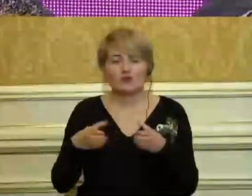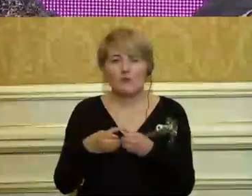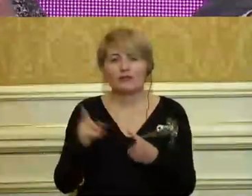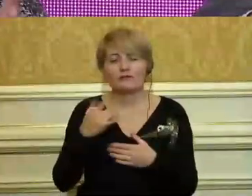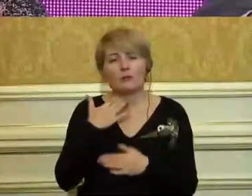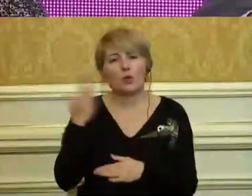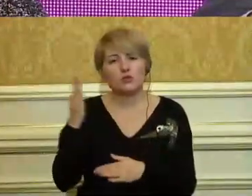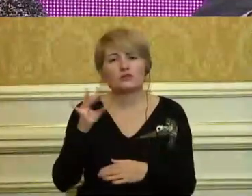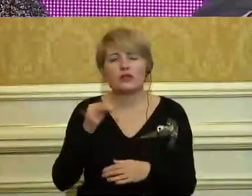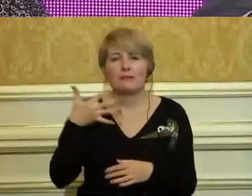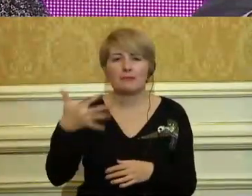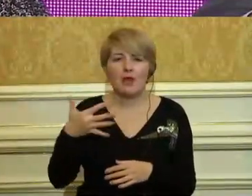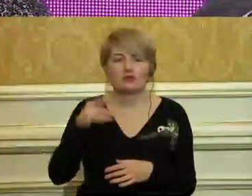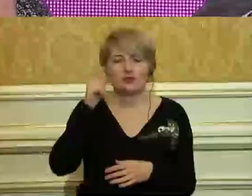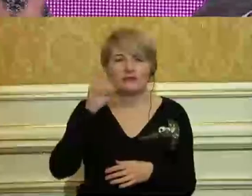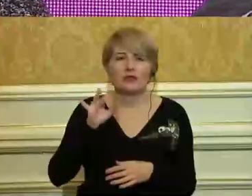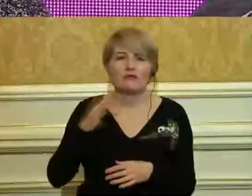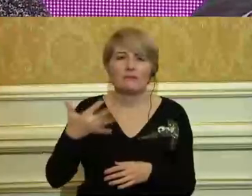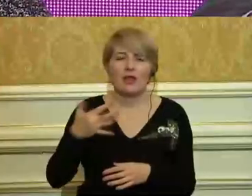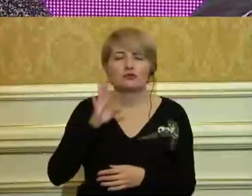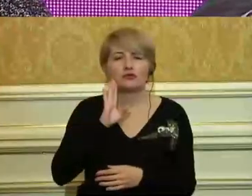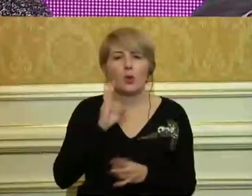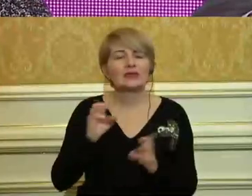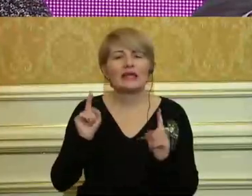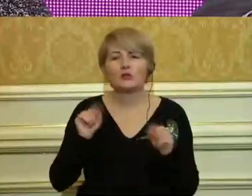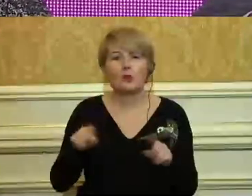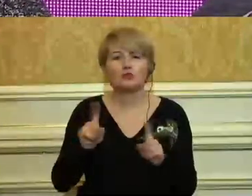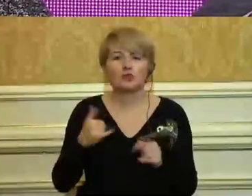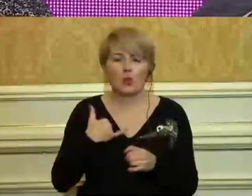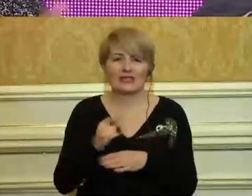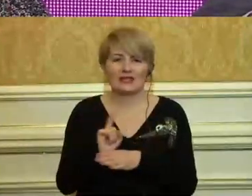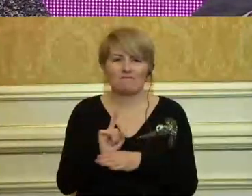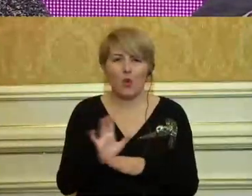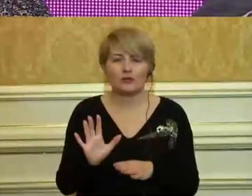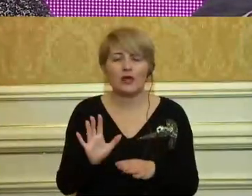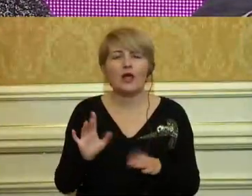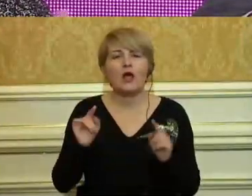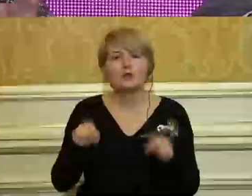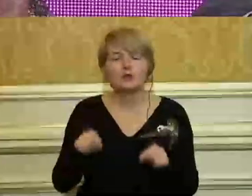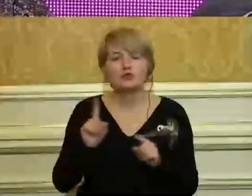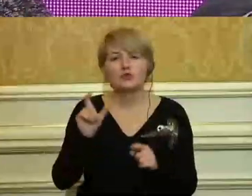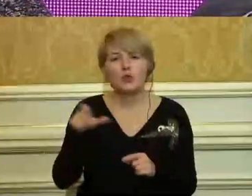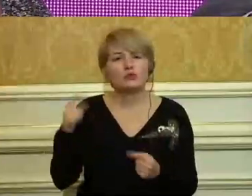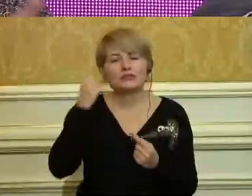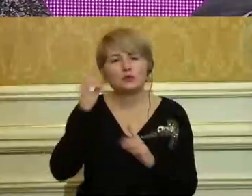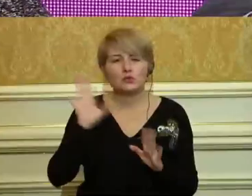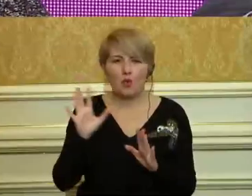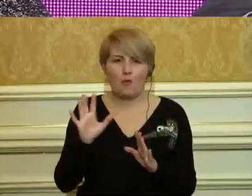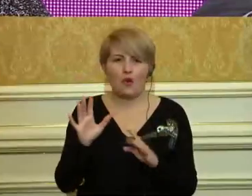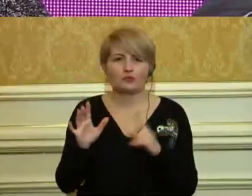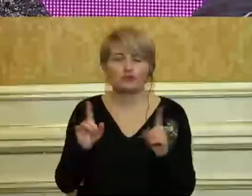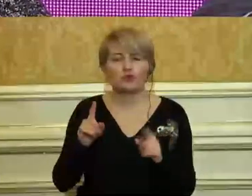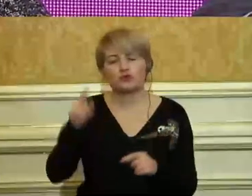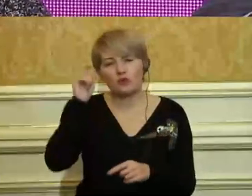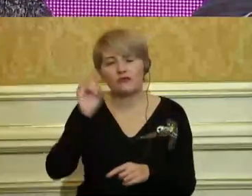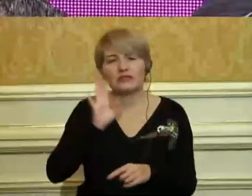5 women, 5 men, it was not because of quotas, but because people, they don't think that women or men are good or bad because they are men